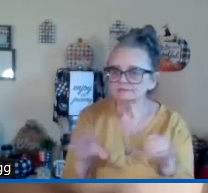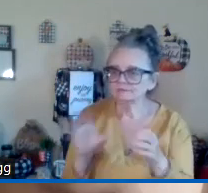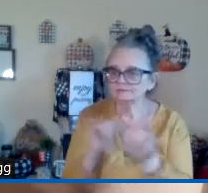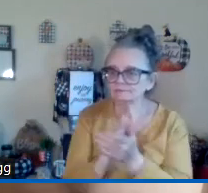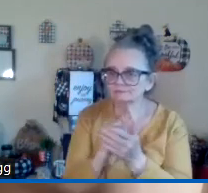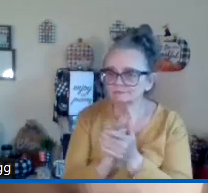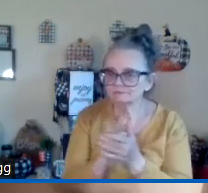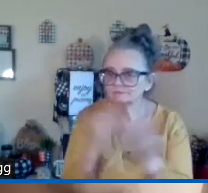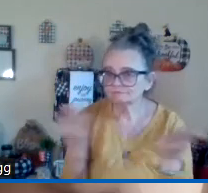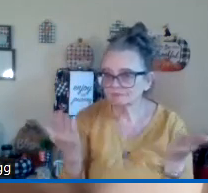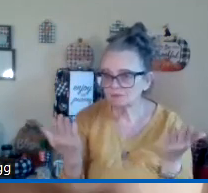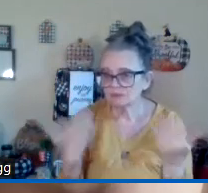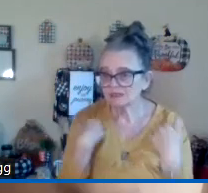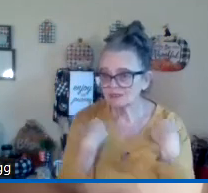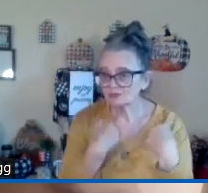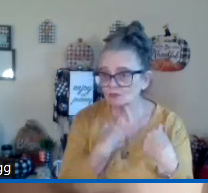that,